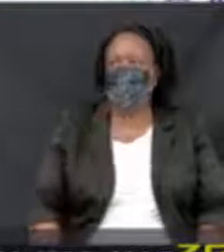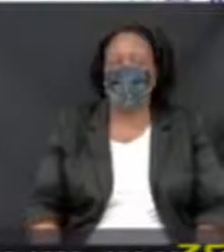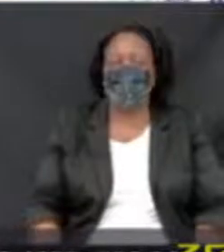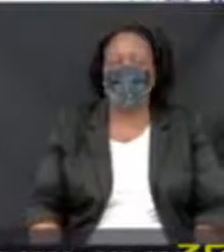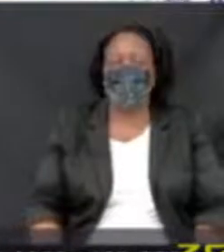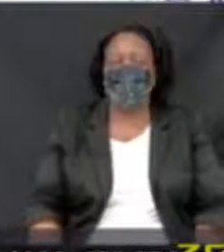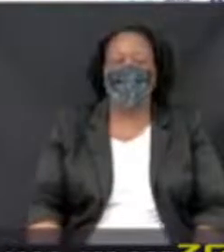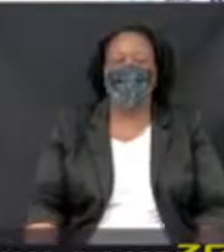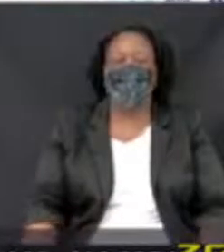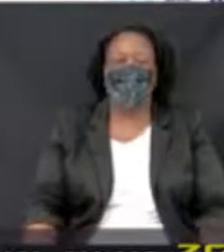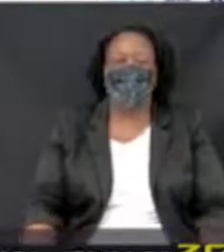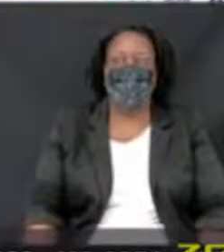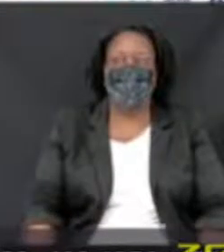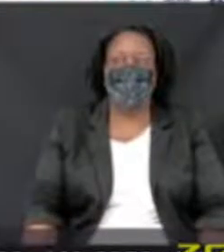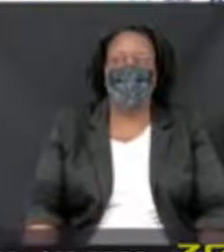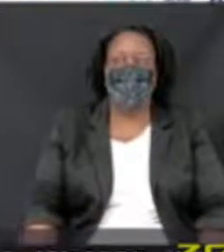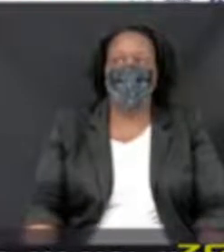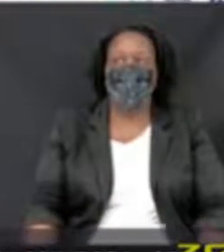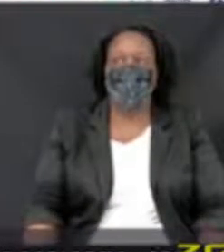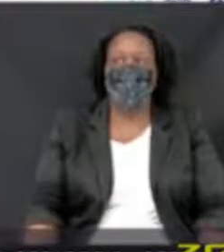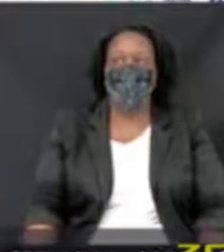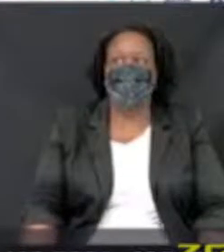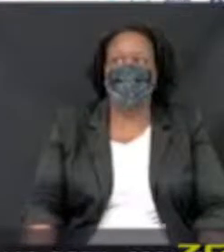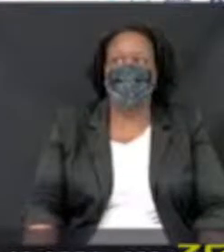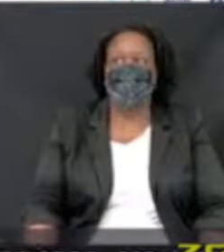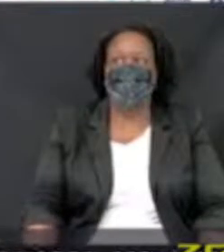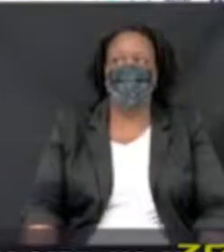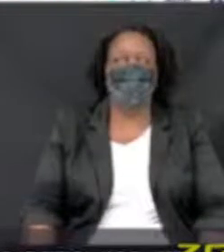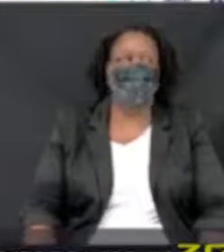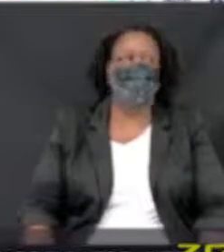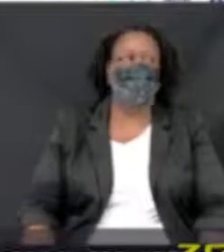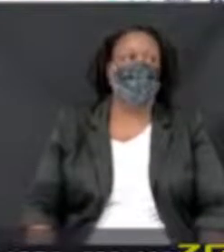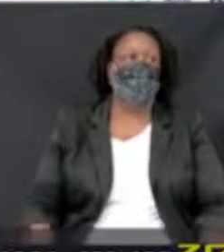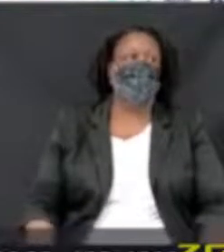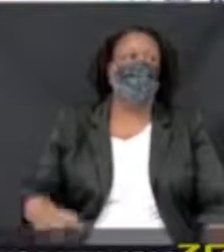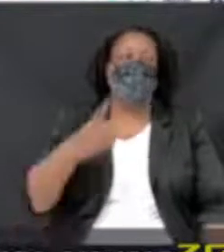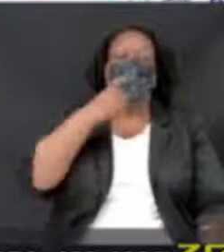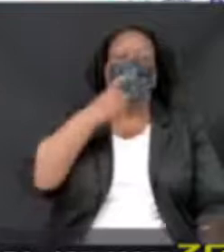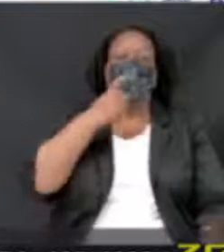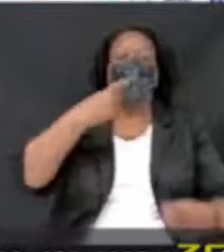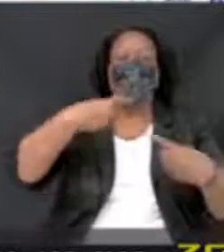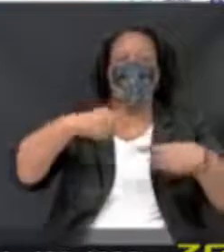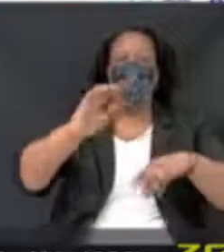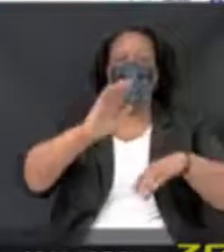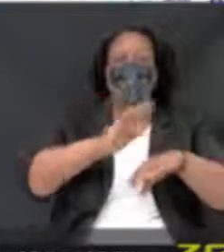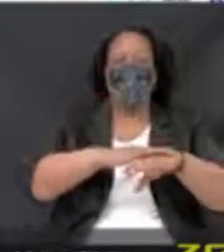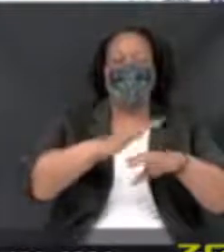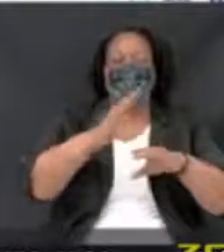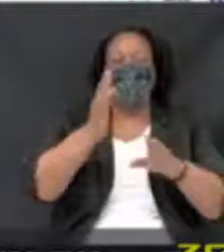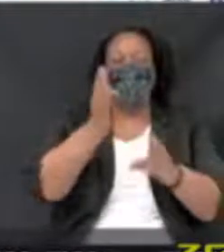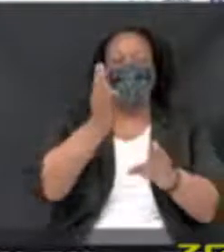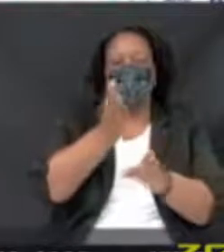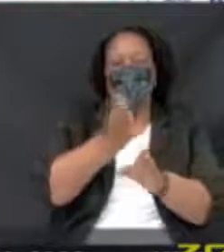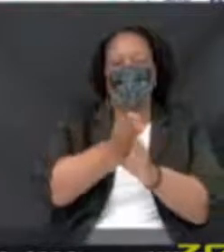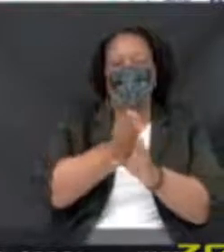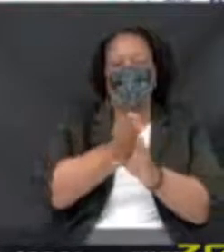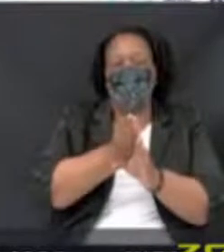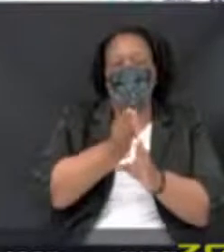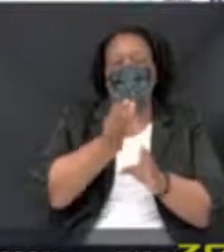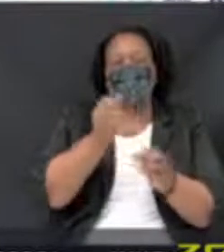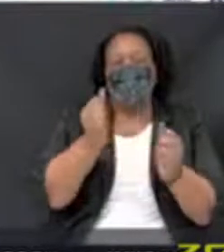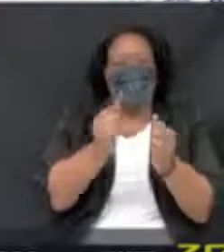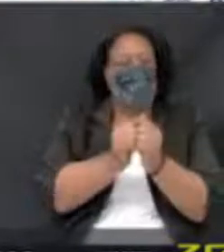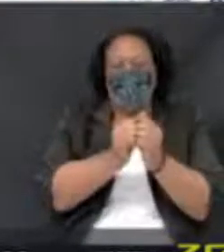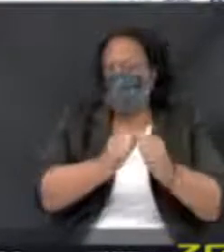we have been told to not let our guards down and we should continue practicing all